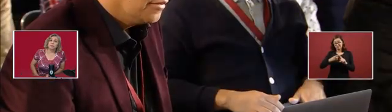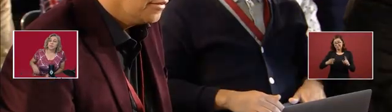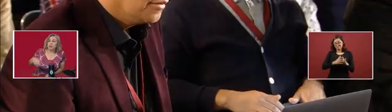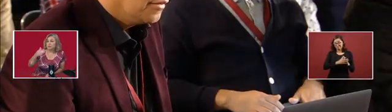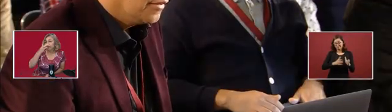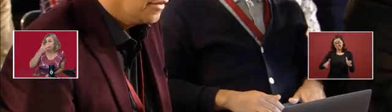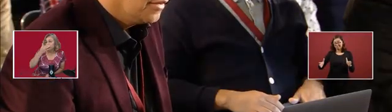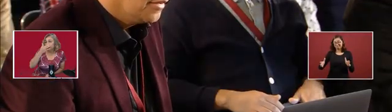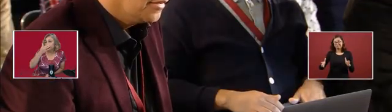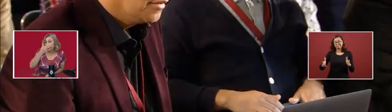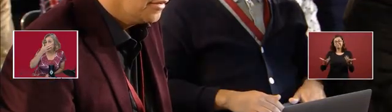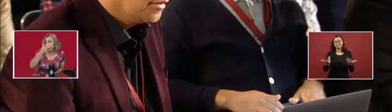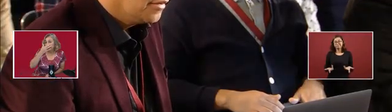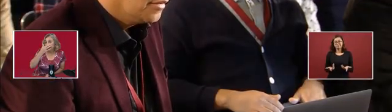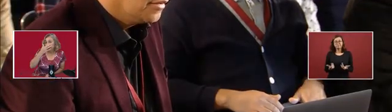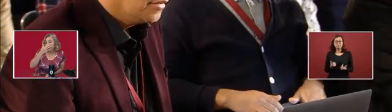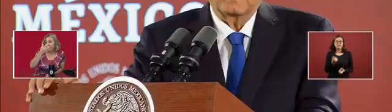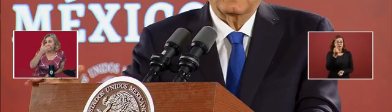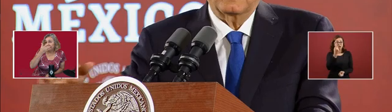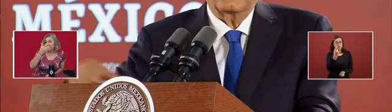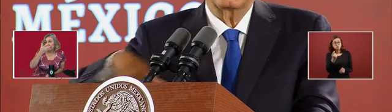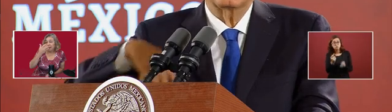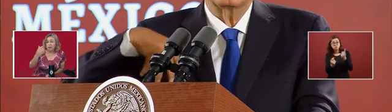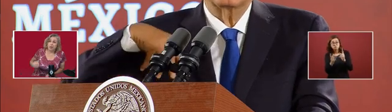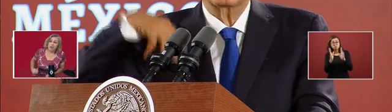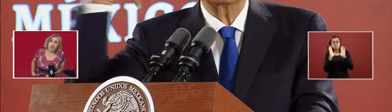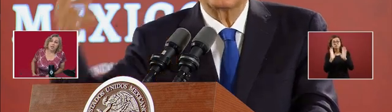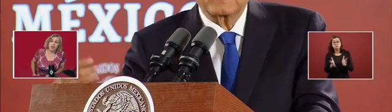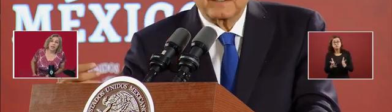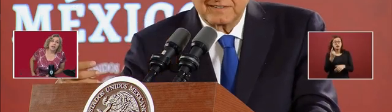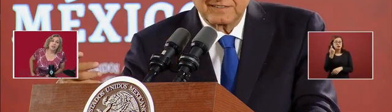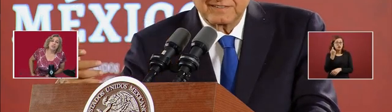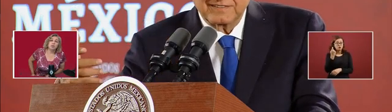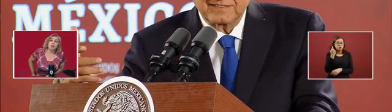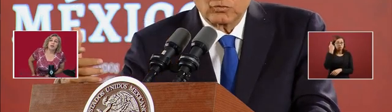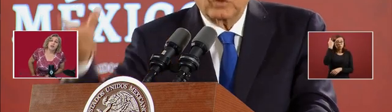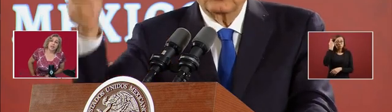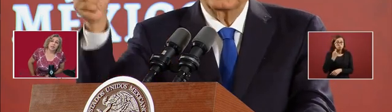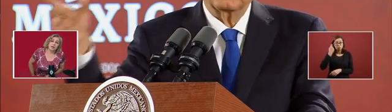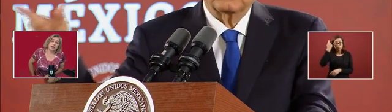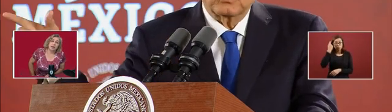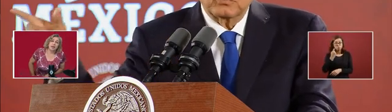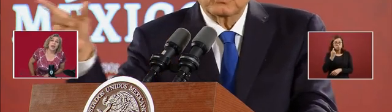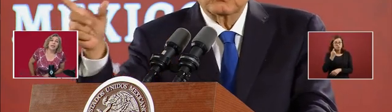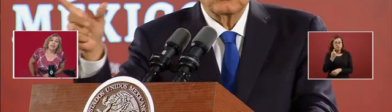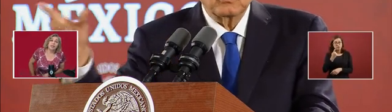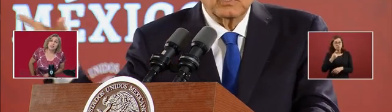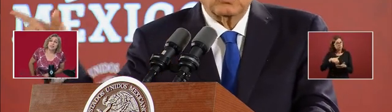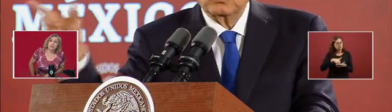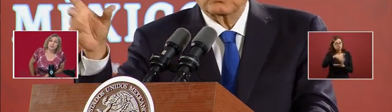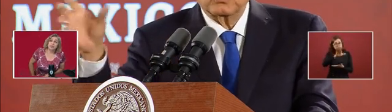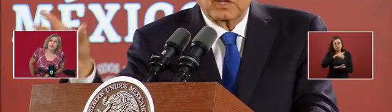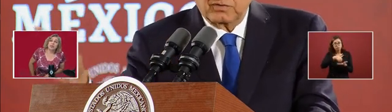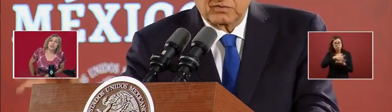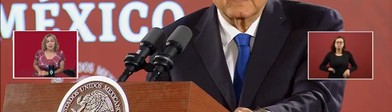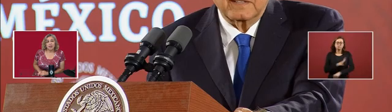that kidnapped Ronquillo. And a few months ago, the court had denied